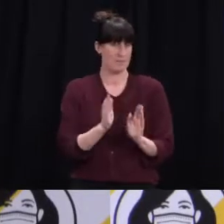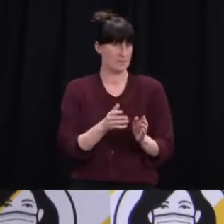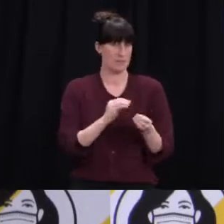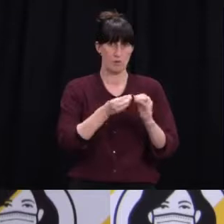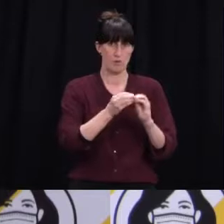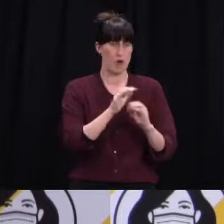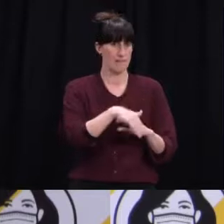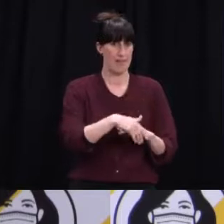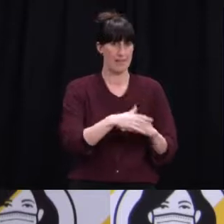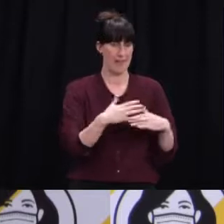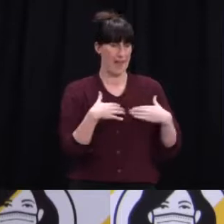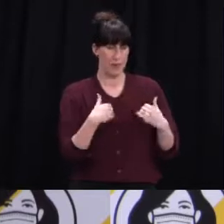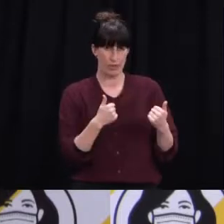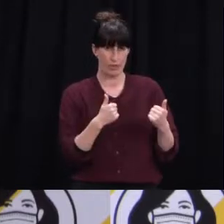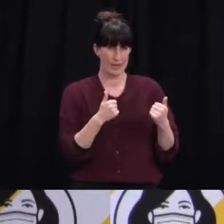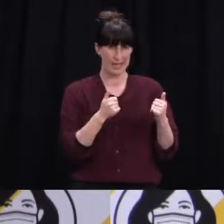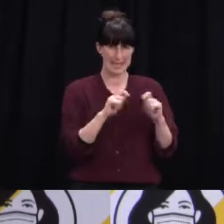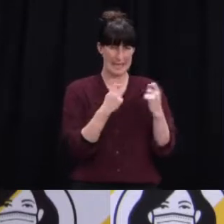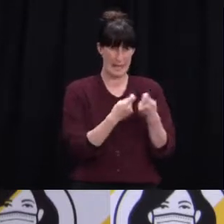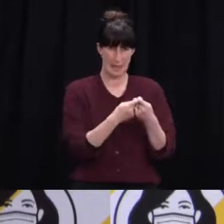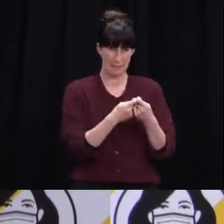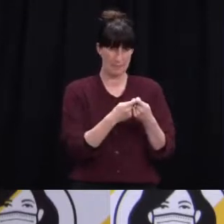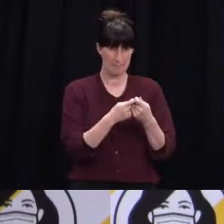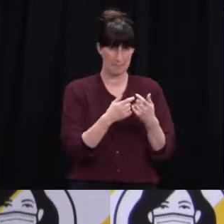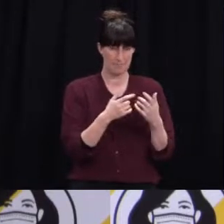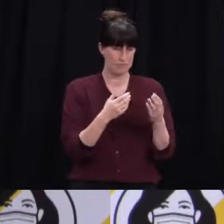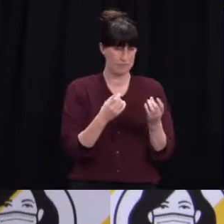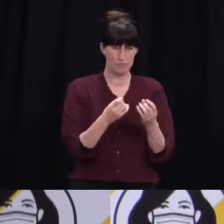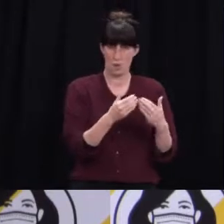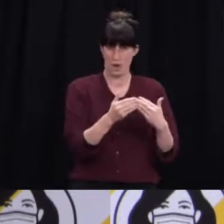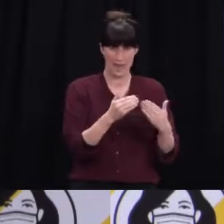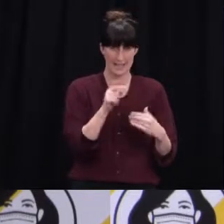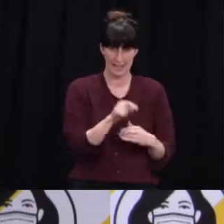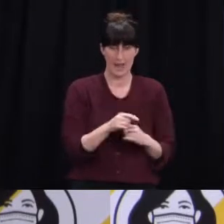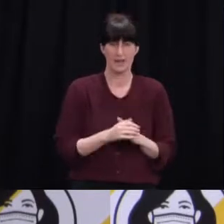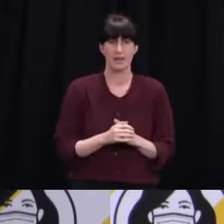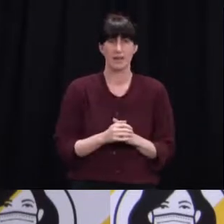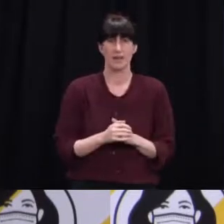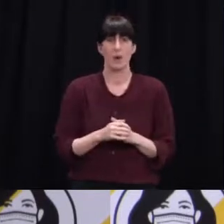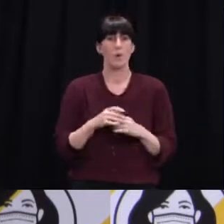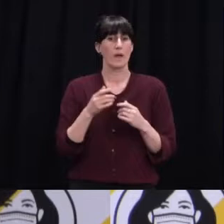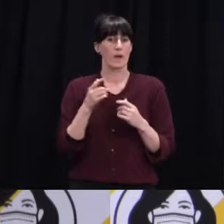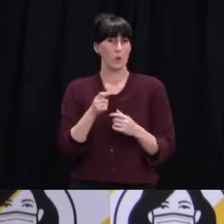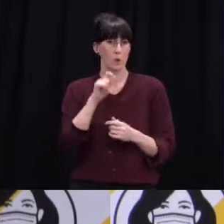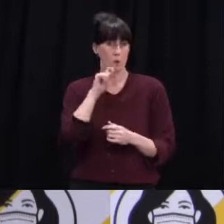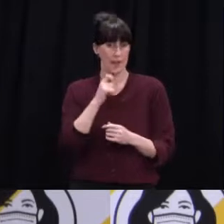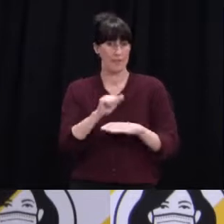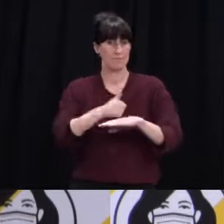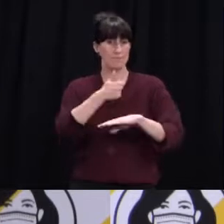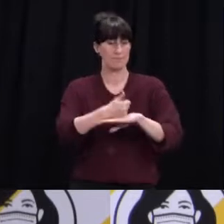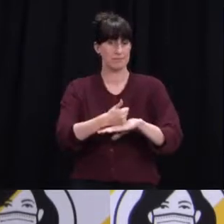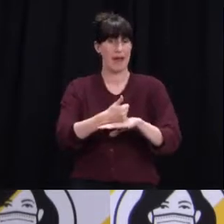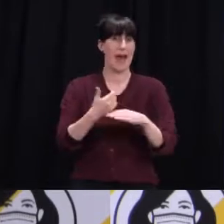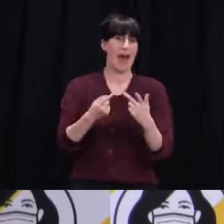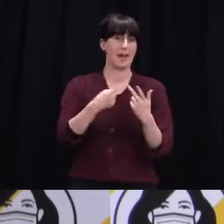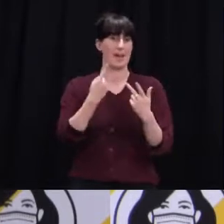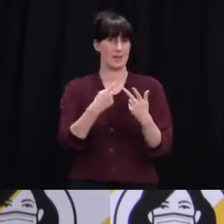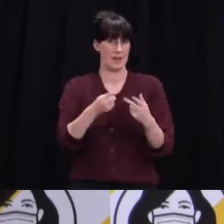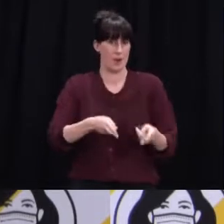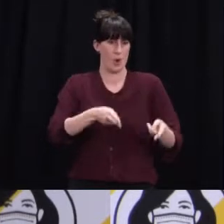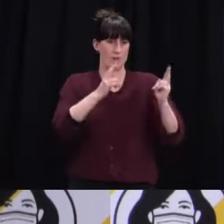health consideration rather than an MIQ consideration that's driving that. We are also currently in the purpose of readying